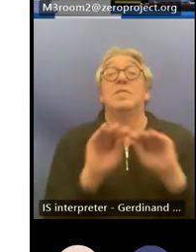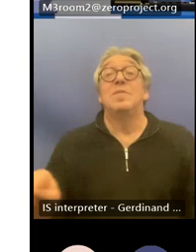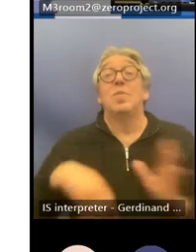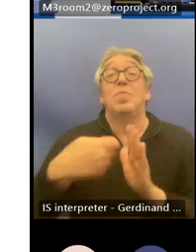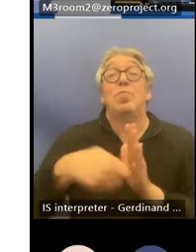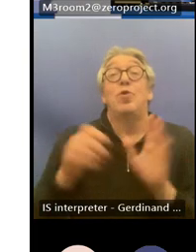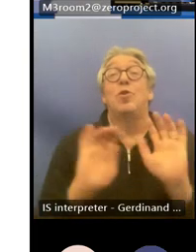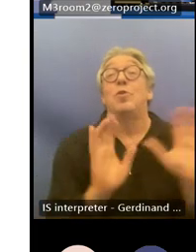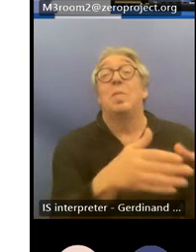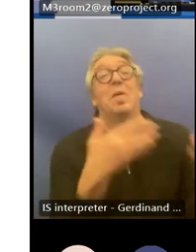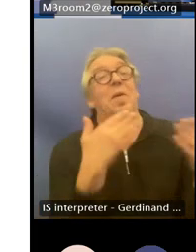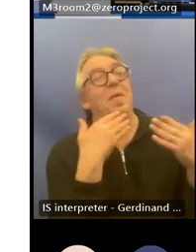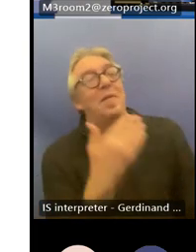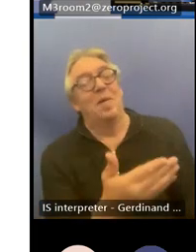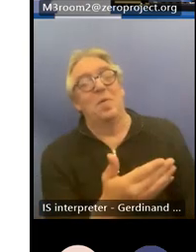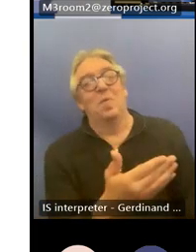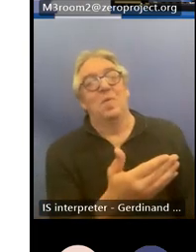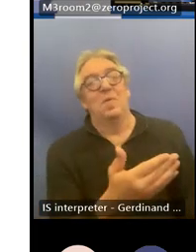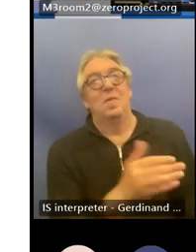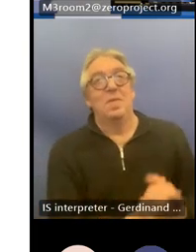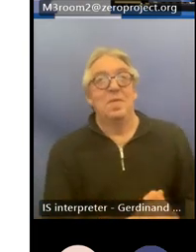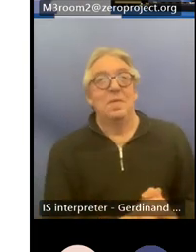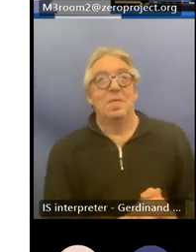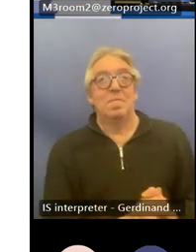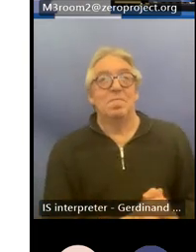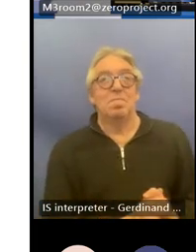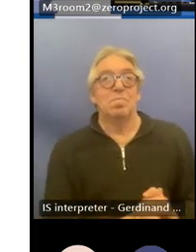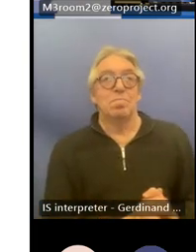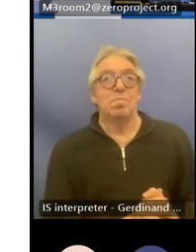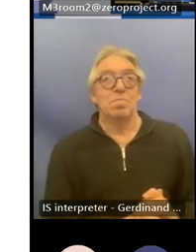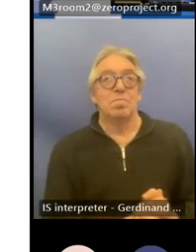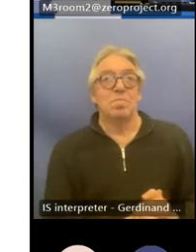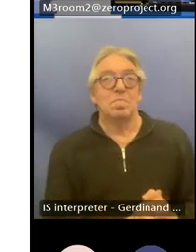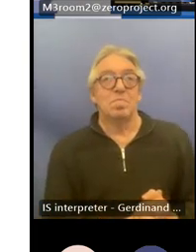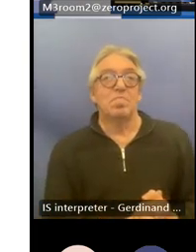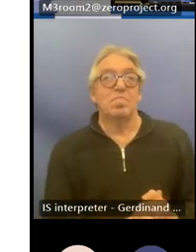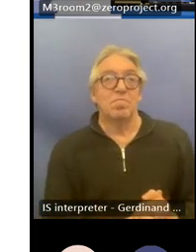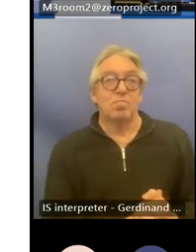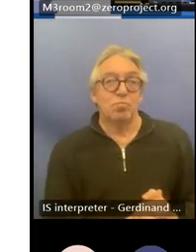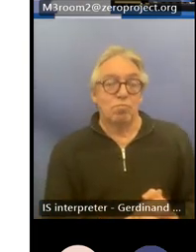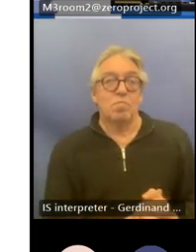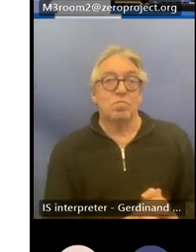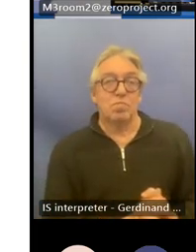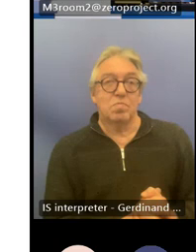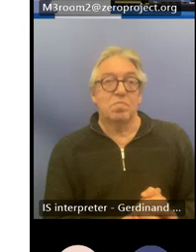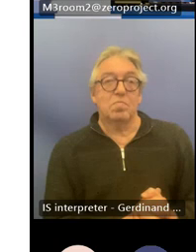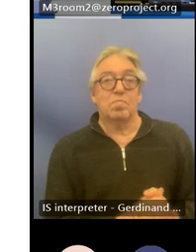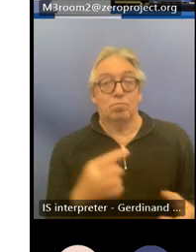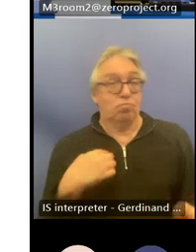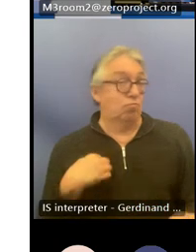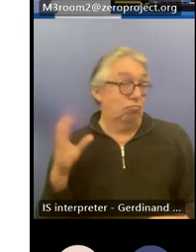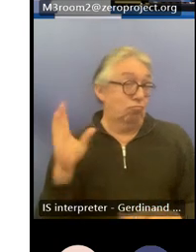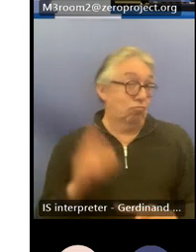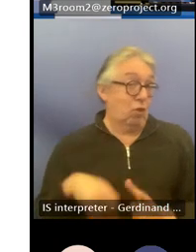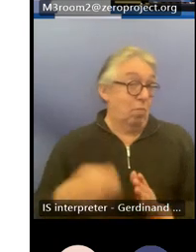the recognition of this award. It means a lot to Fourth Way Foundation because we've been on this project for 2 decades